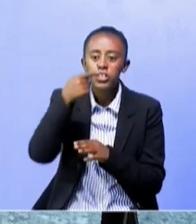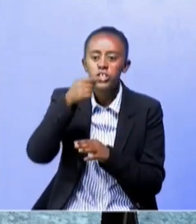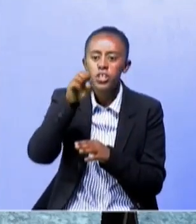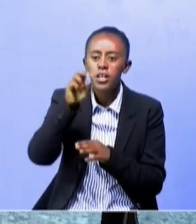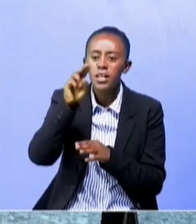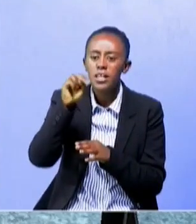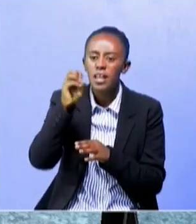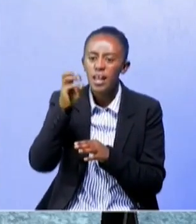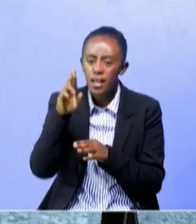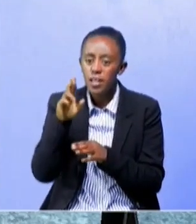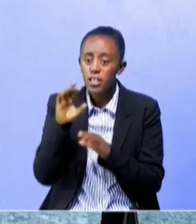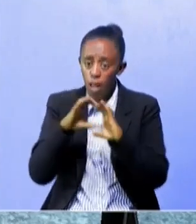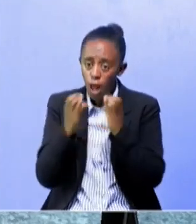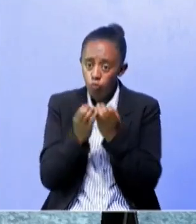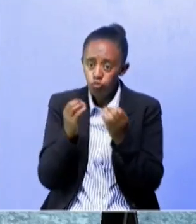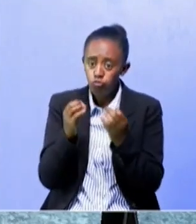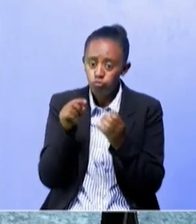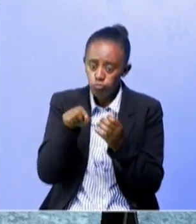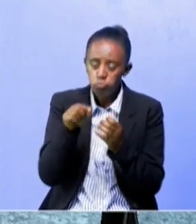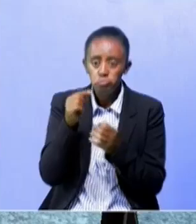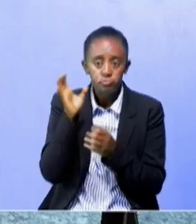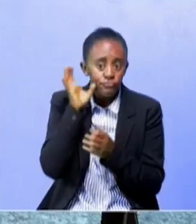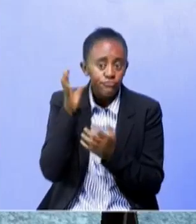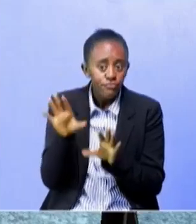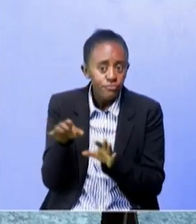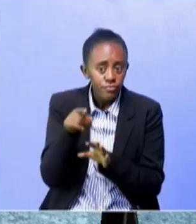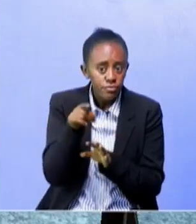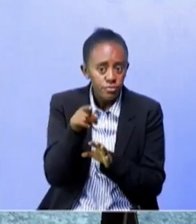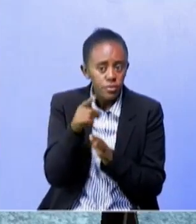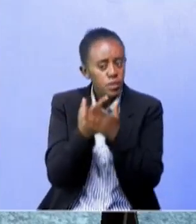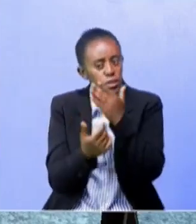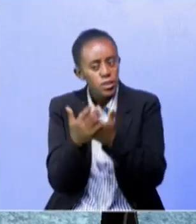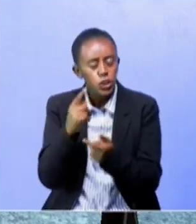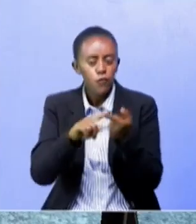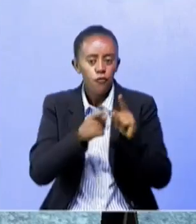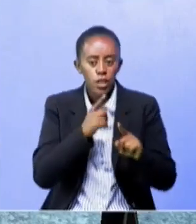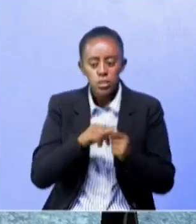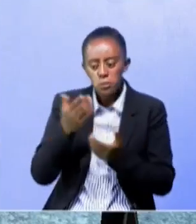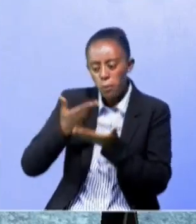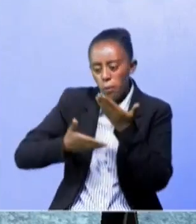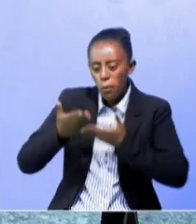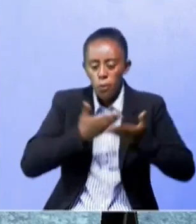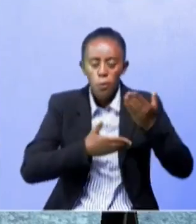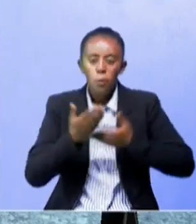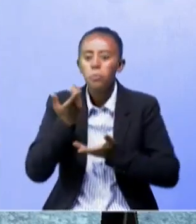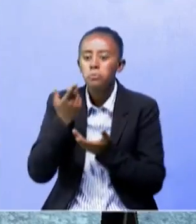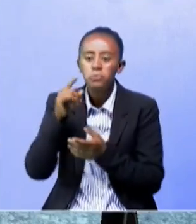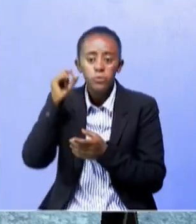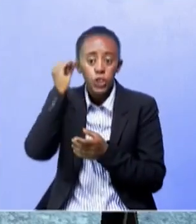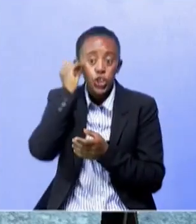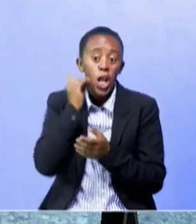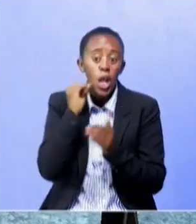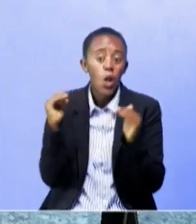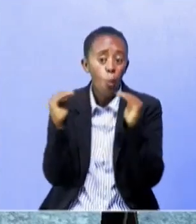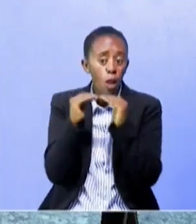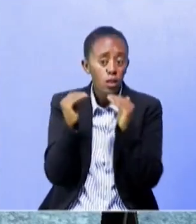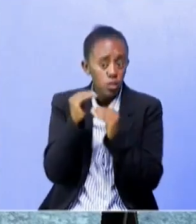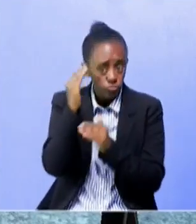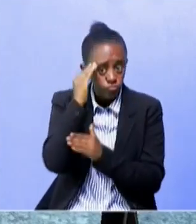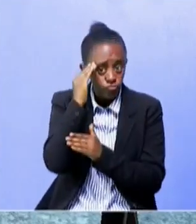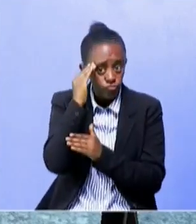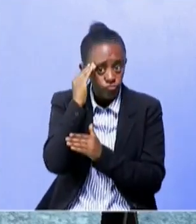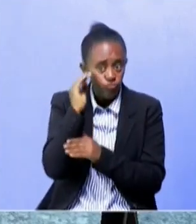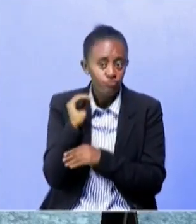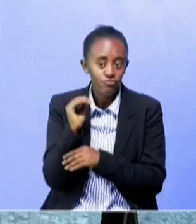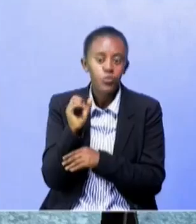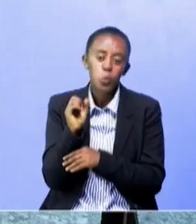in your classroom? Have you ever discussed with your friends about gender equality? Good. I